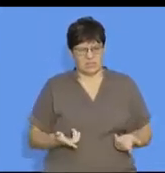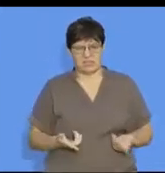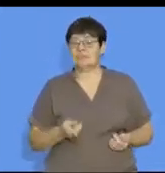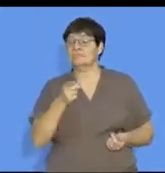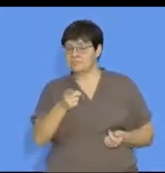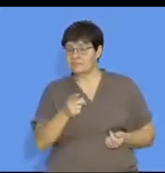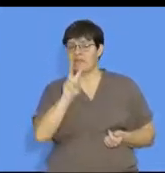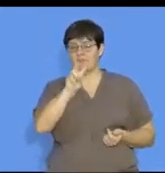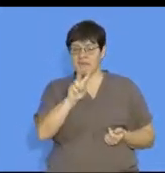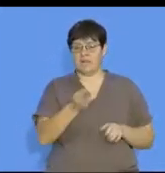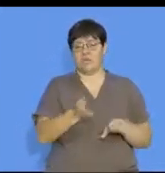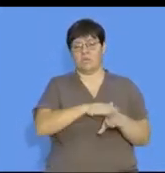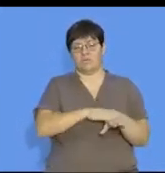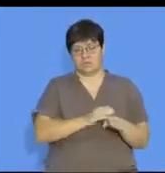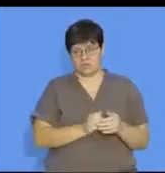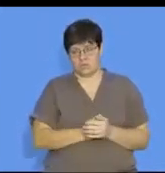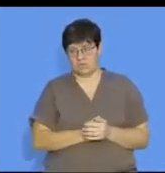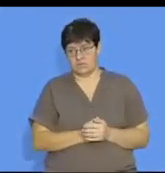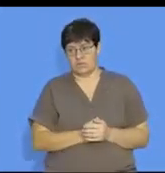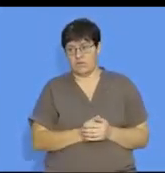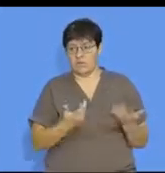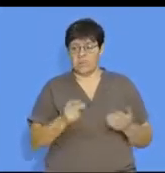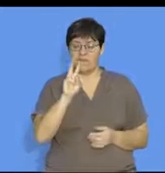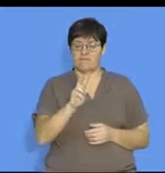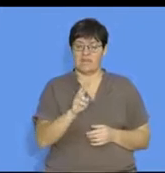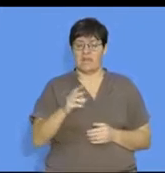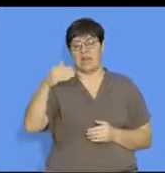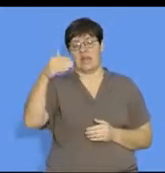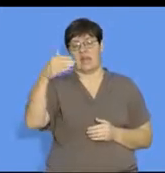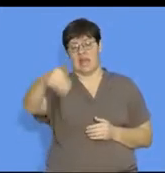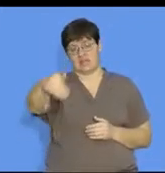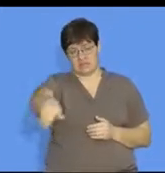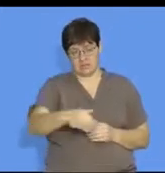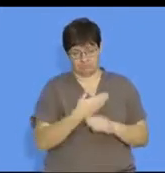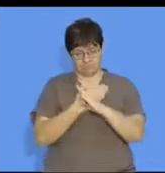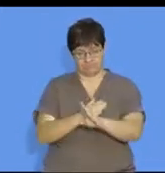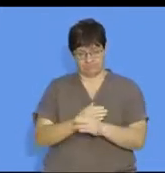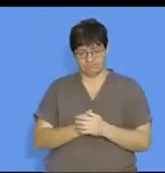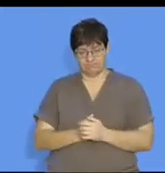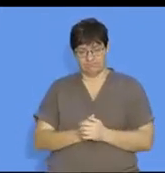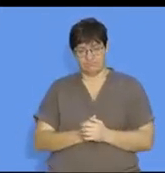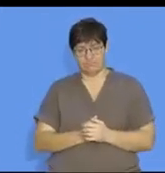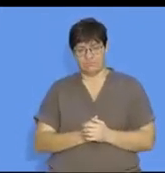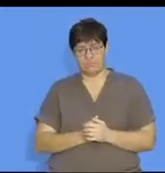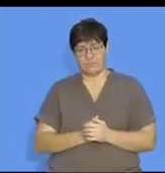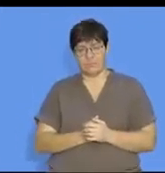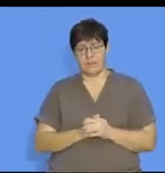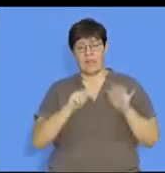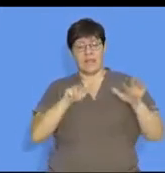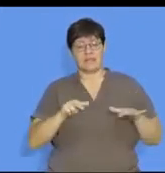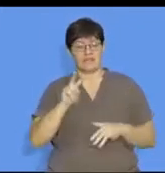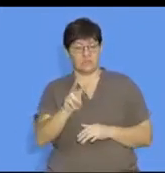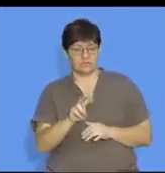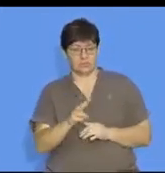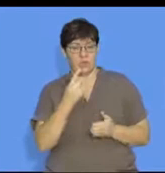volts? This is actually V load, okay, or our V external. In other words, this is of the